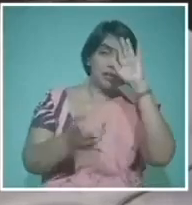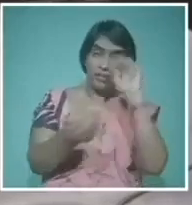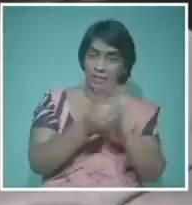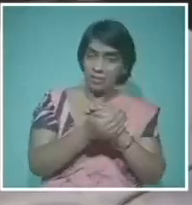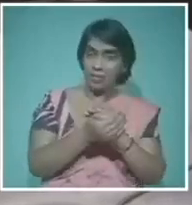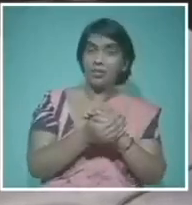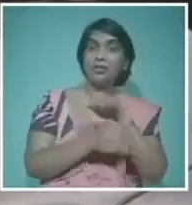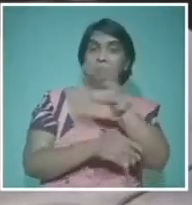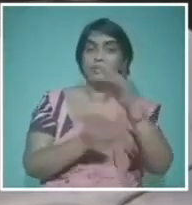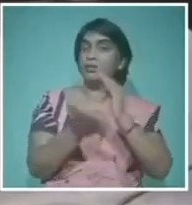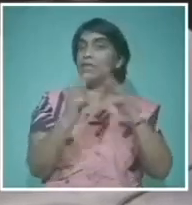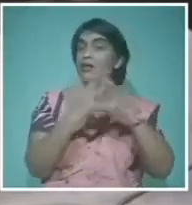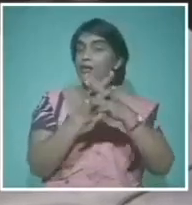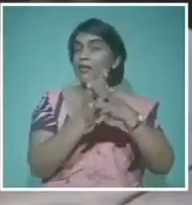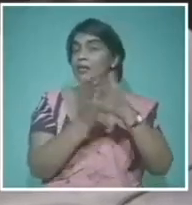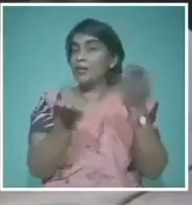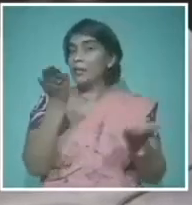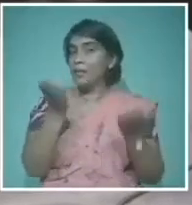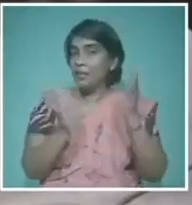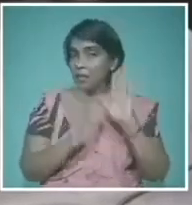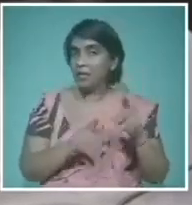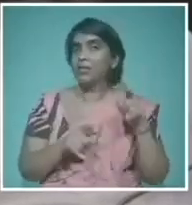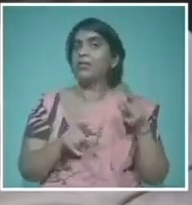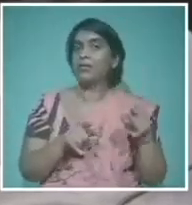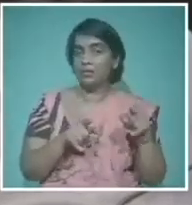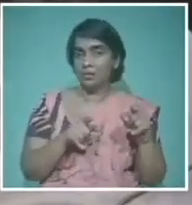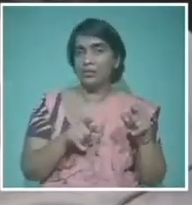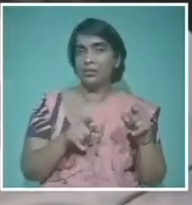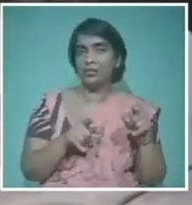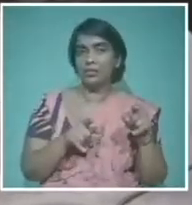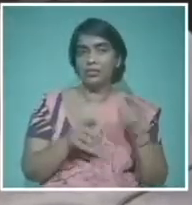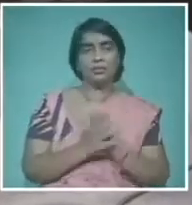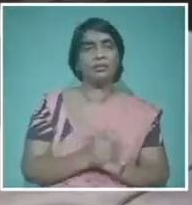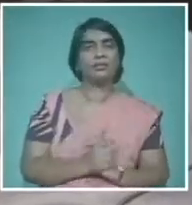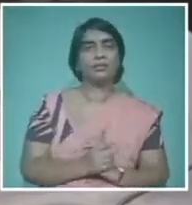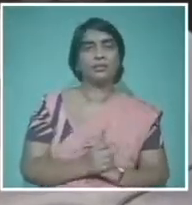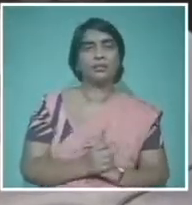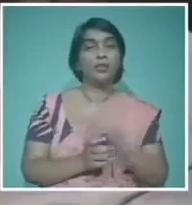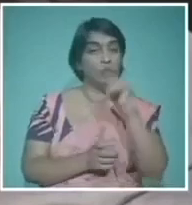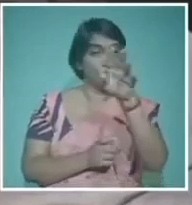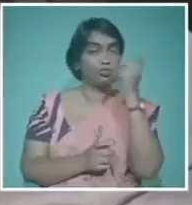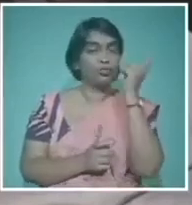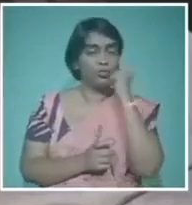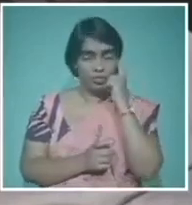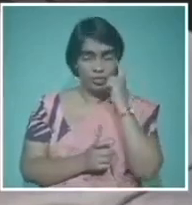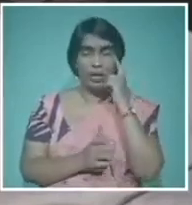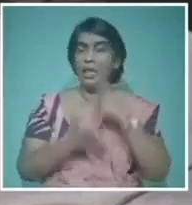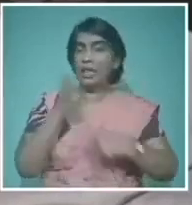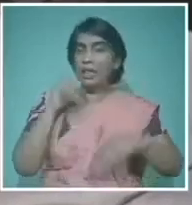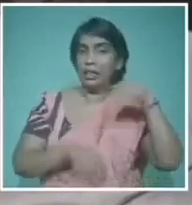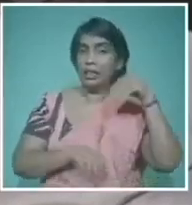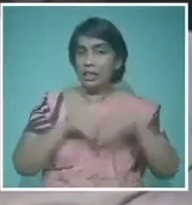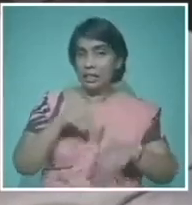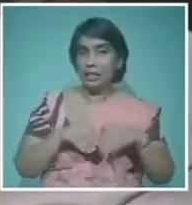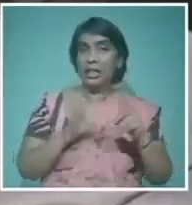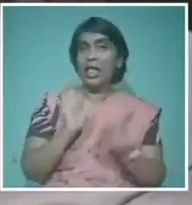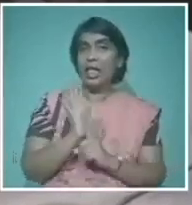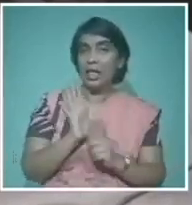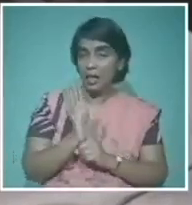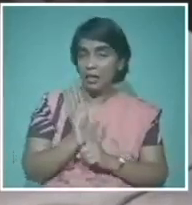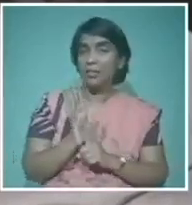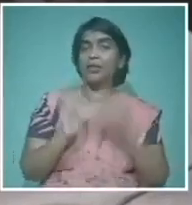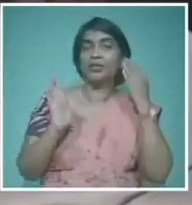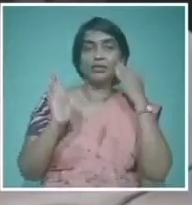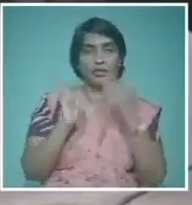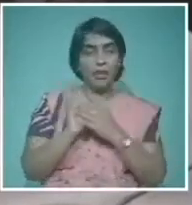about a social market economy. In a social market economy, you know there is political liberalism and economic liberalism. You did well on the economic liberalism